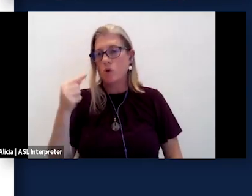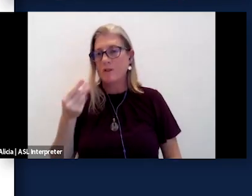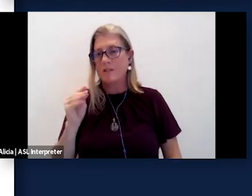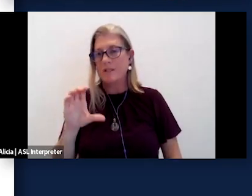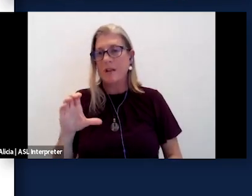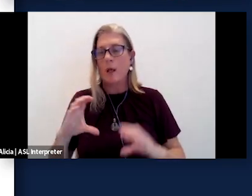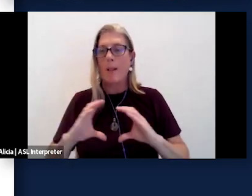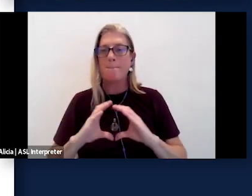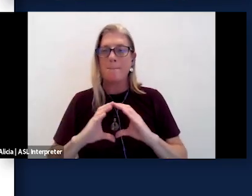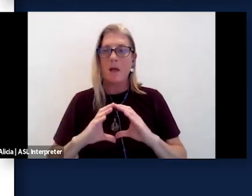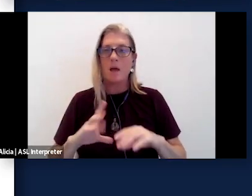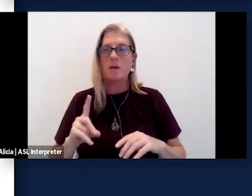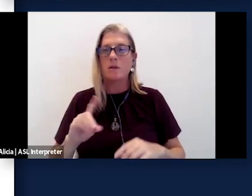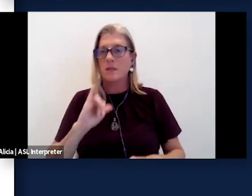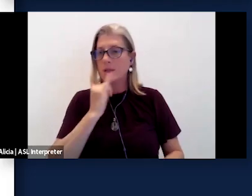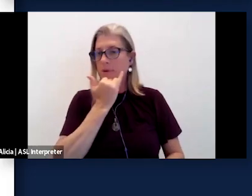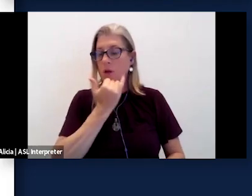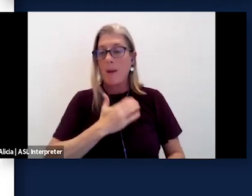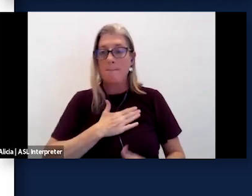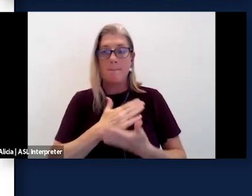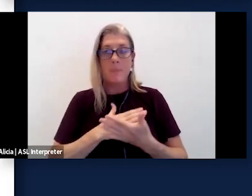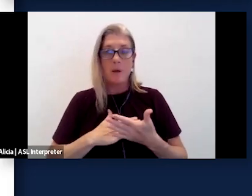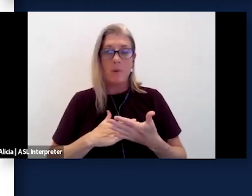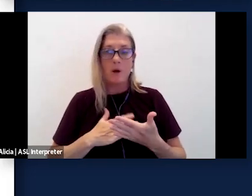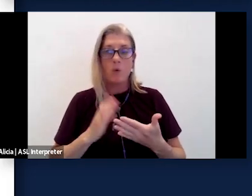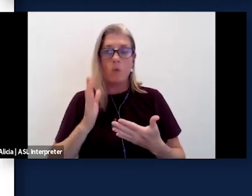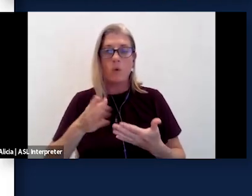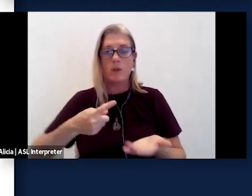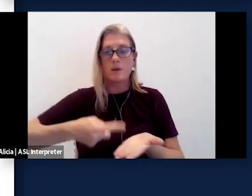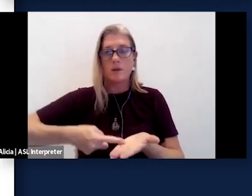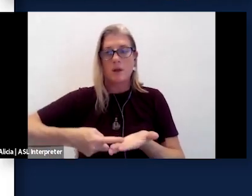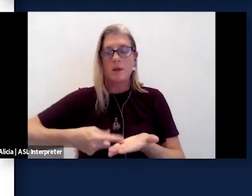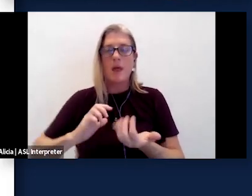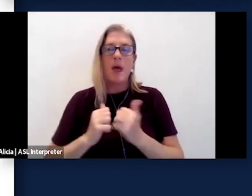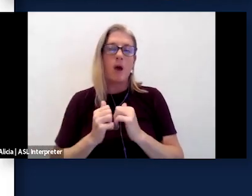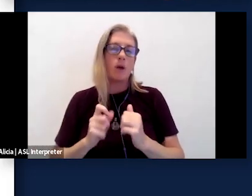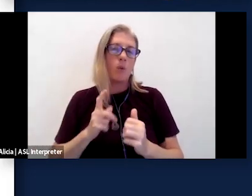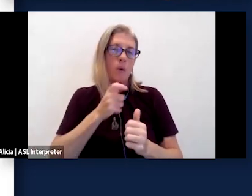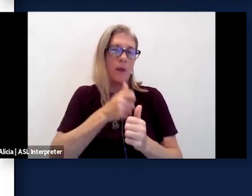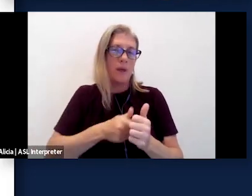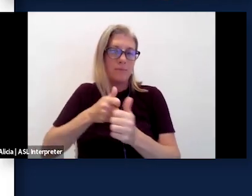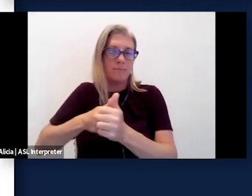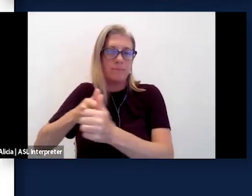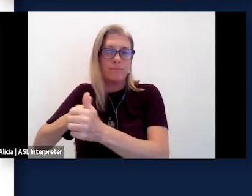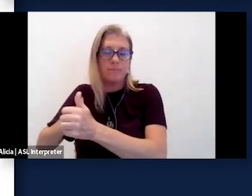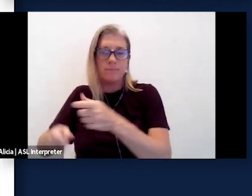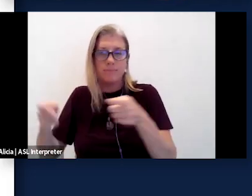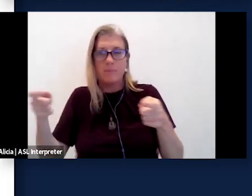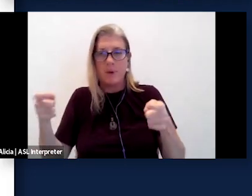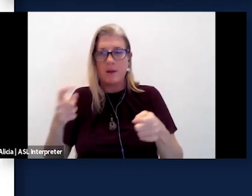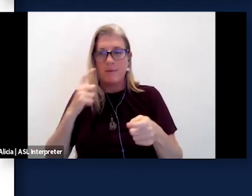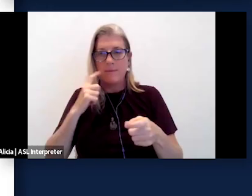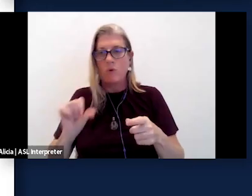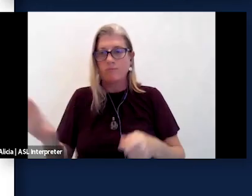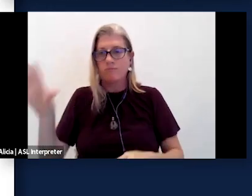And, my portion will talk about how we can personalize management for different